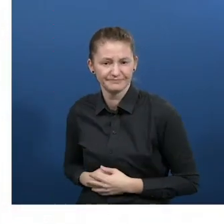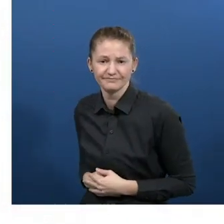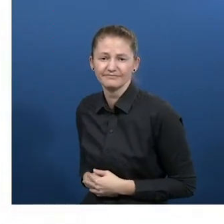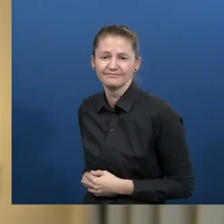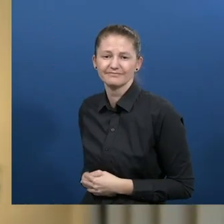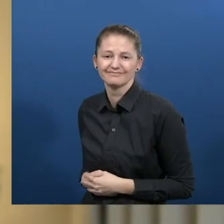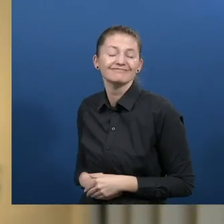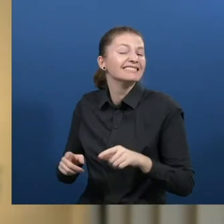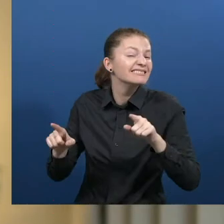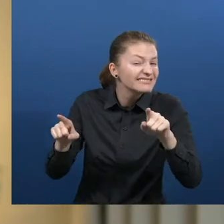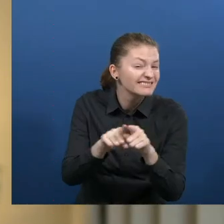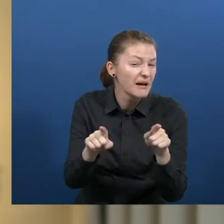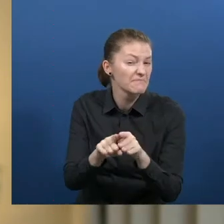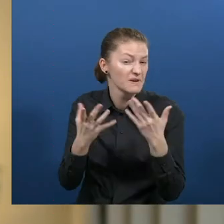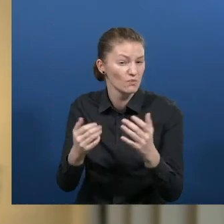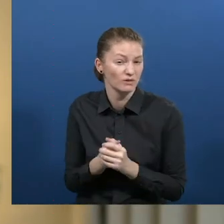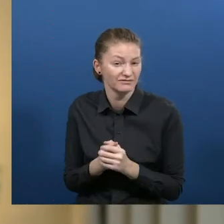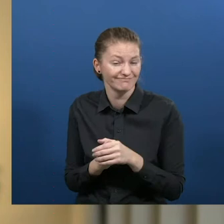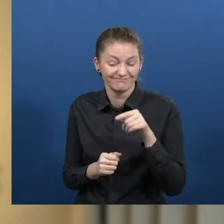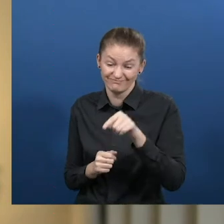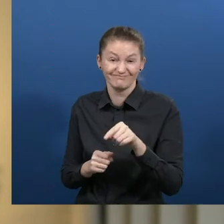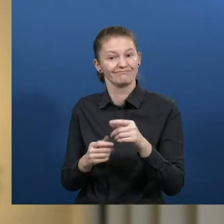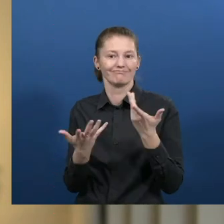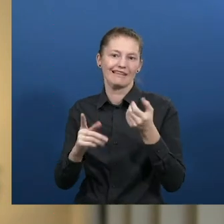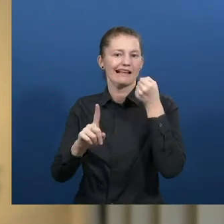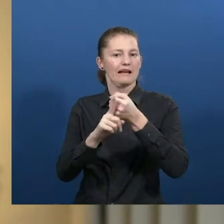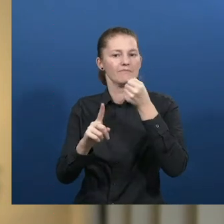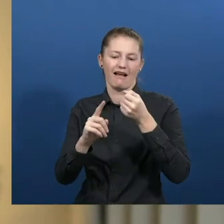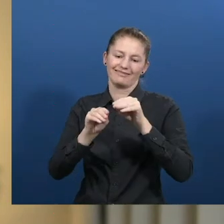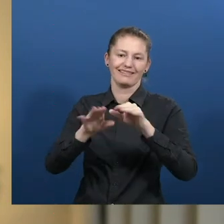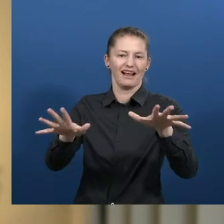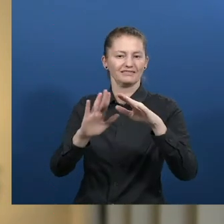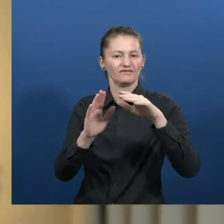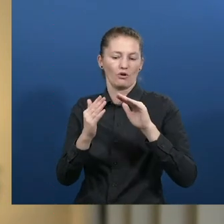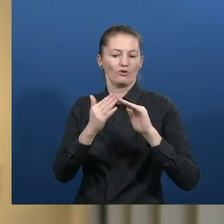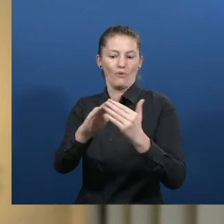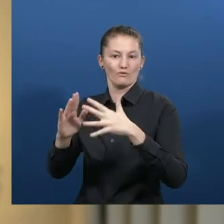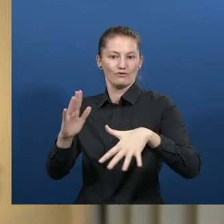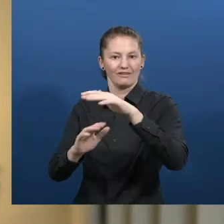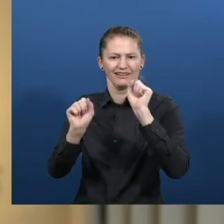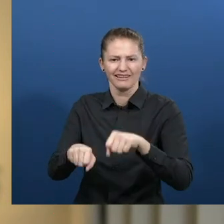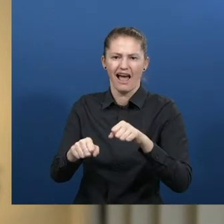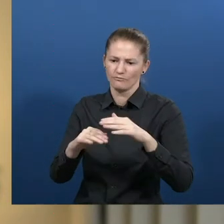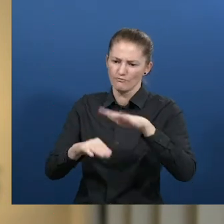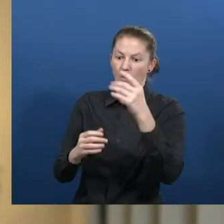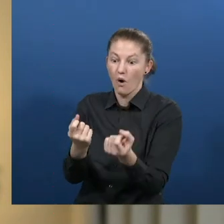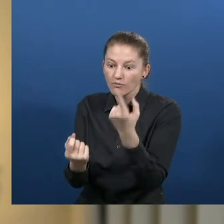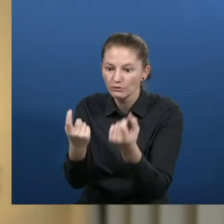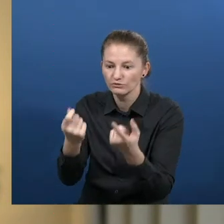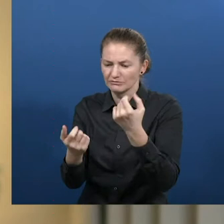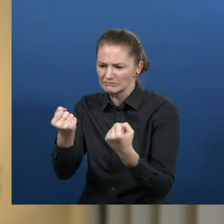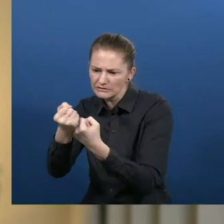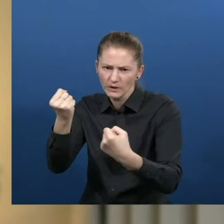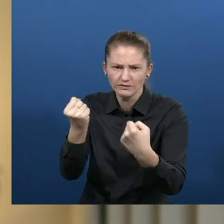There are also opportunities, of course, to support the impact transfer community. At first, to support